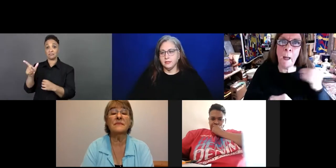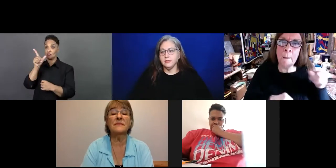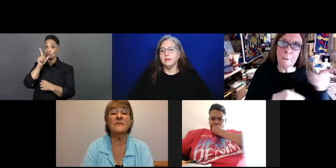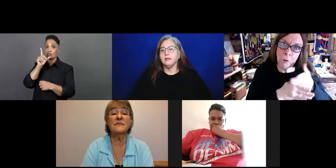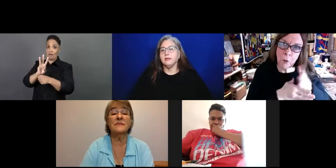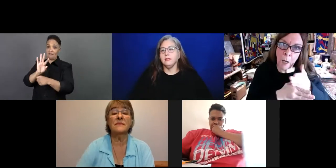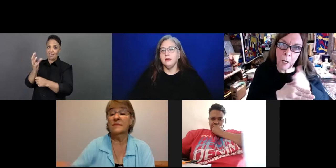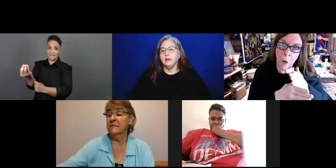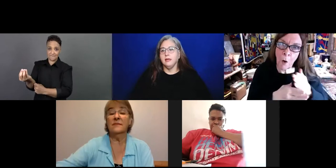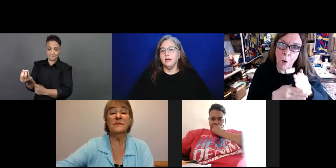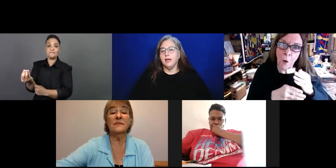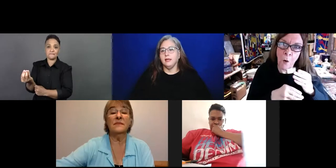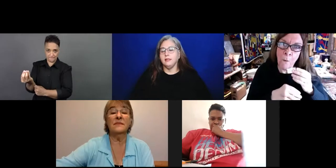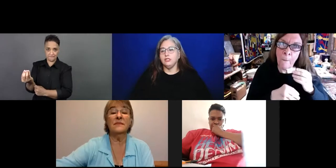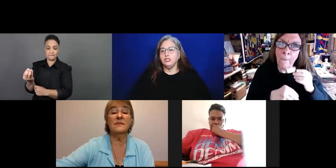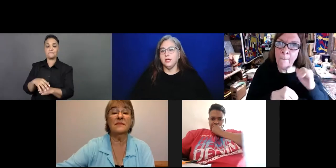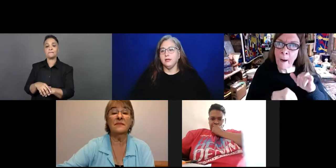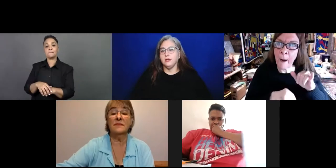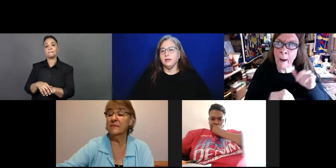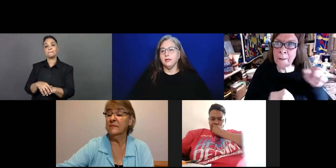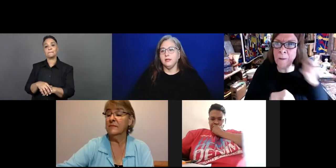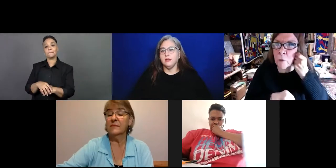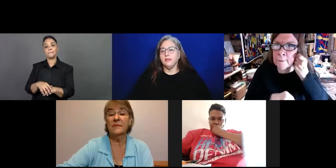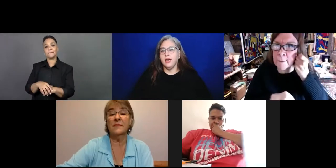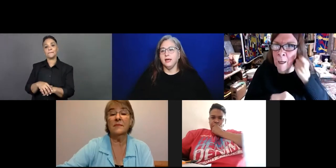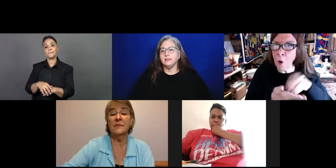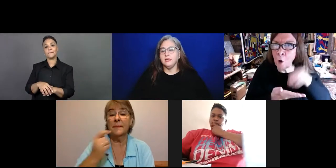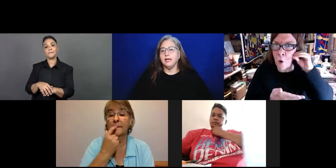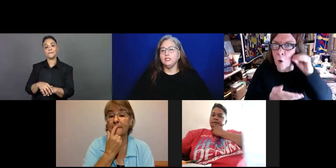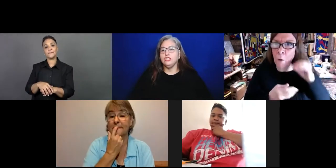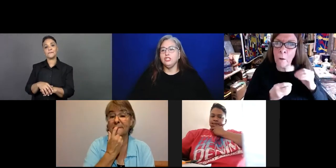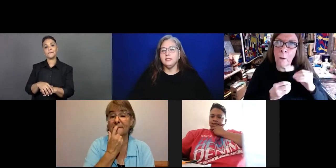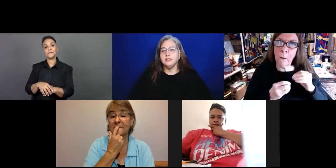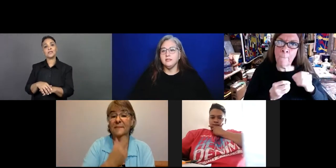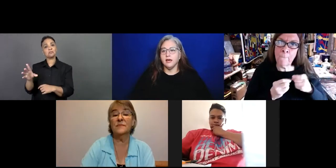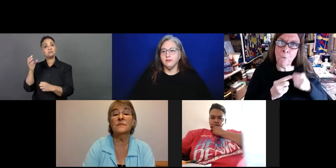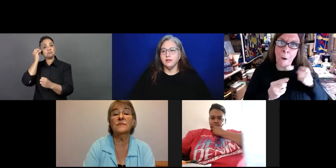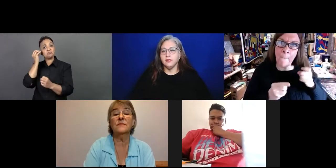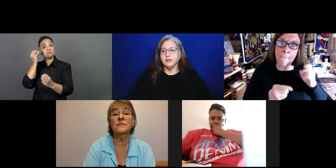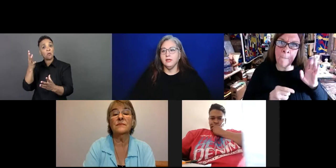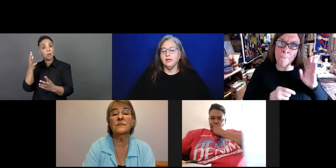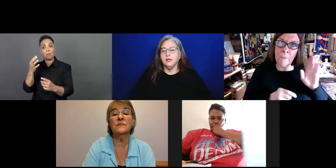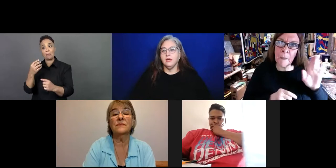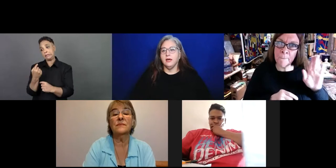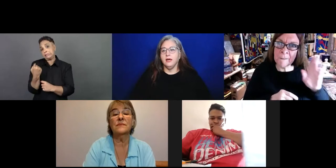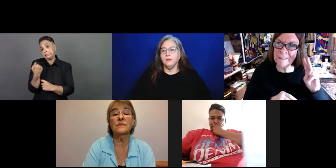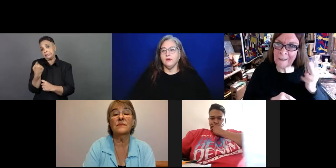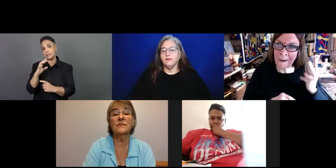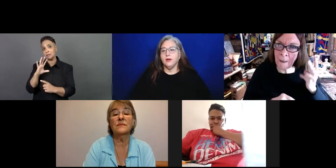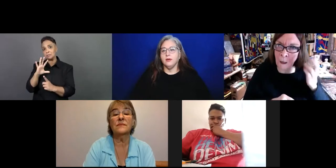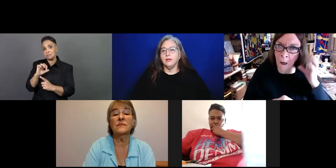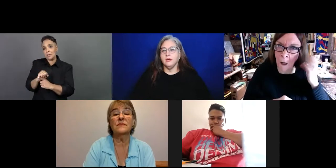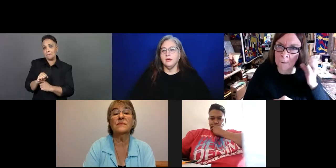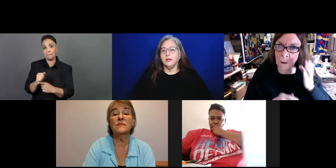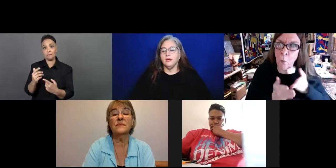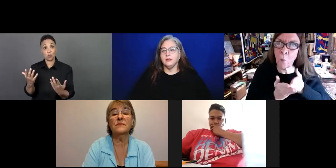parents and shared that he had just discovered